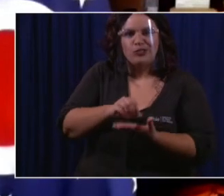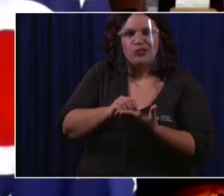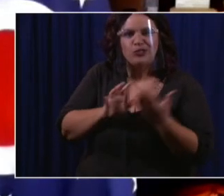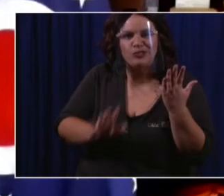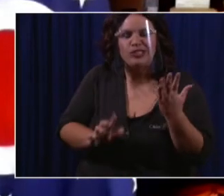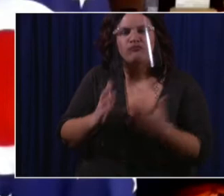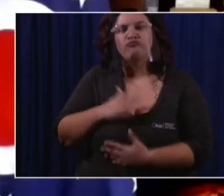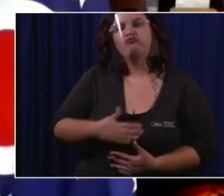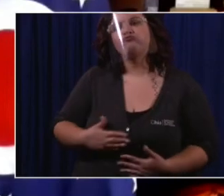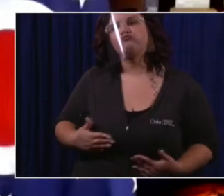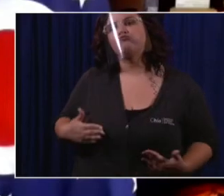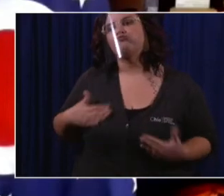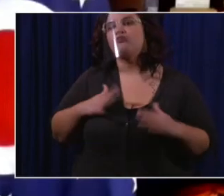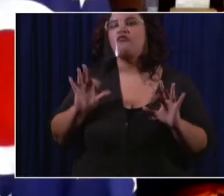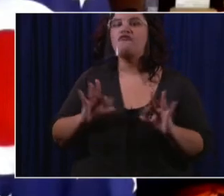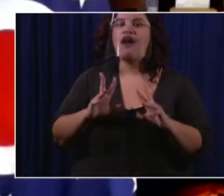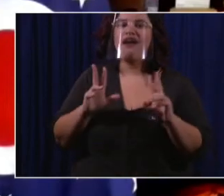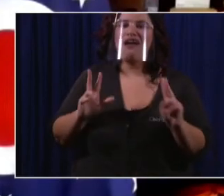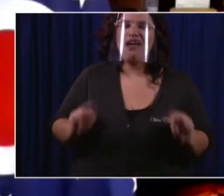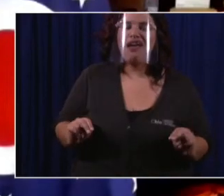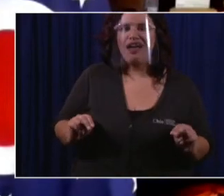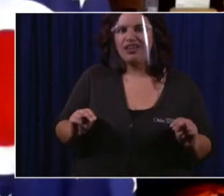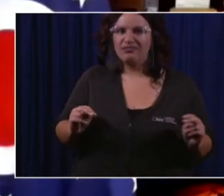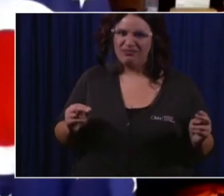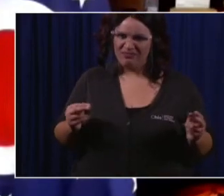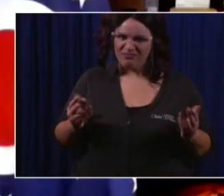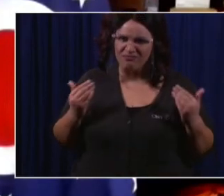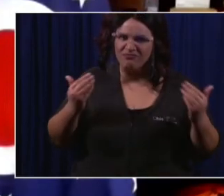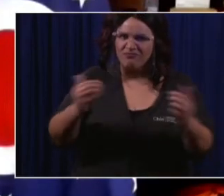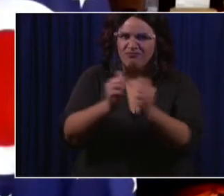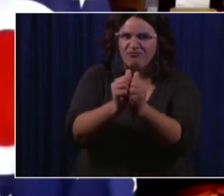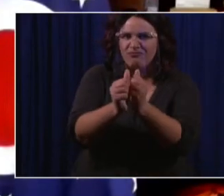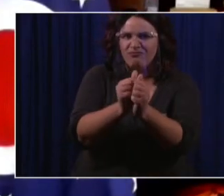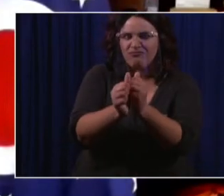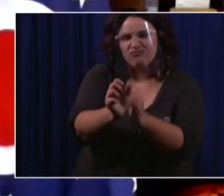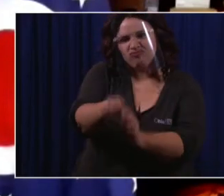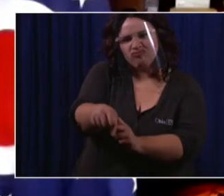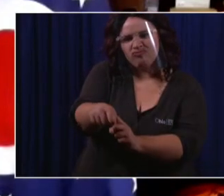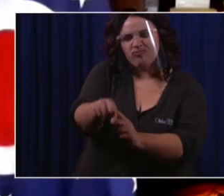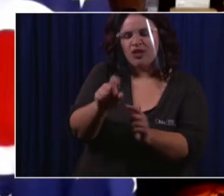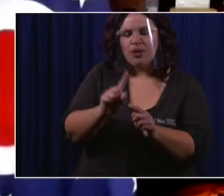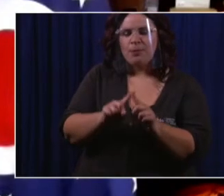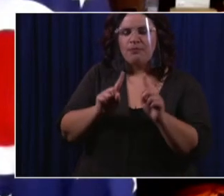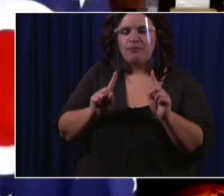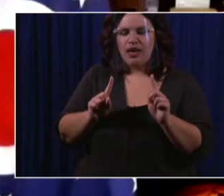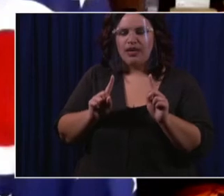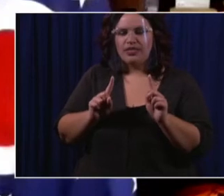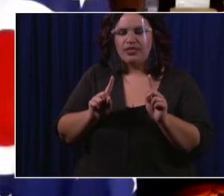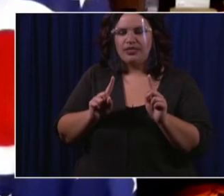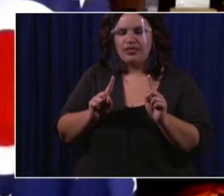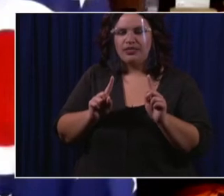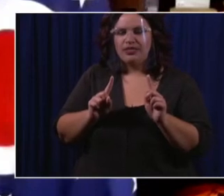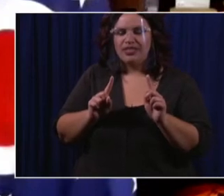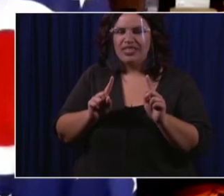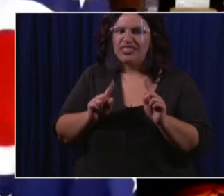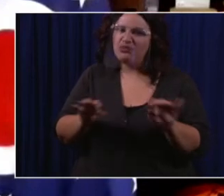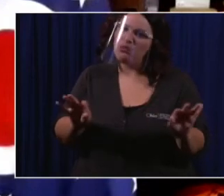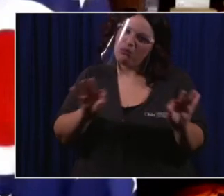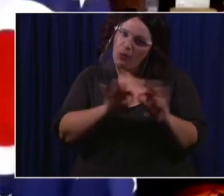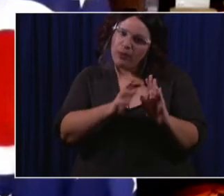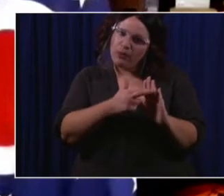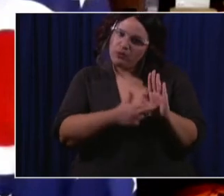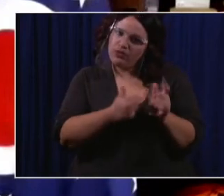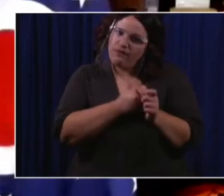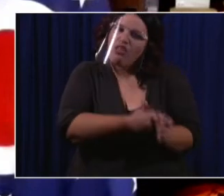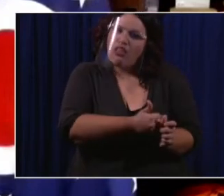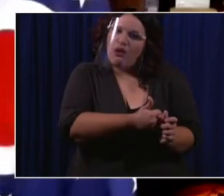make sure that the rules are being followed. And look, it's in the best interest of the schools that these rules are being followed, because